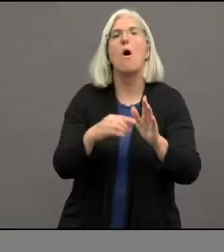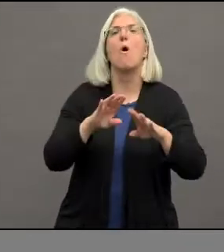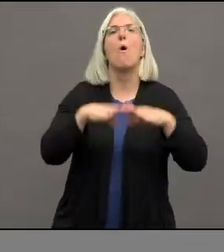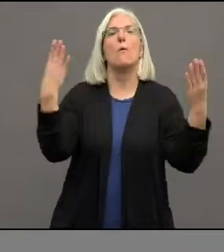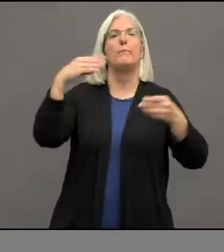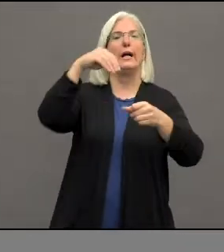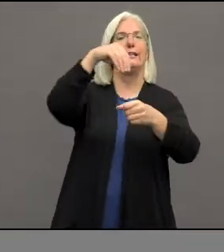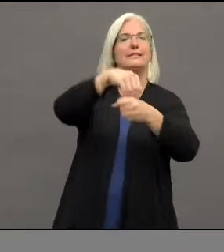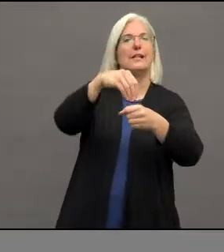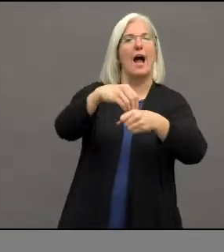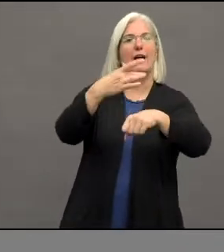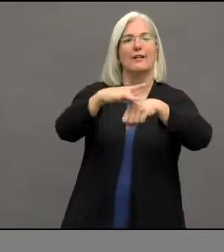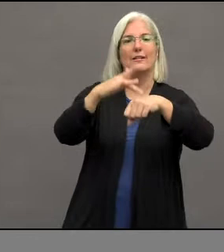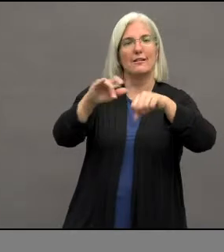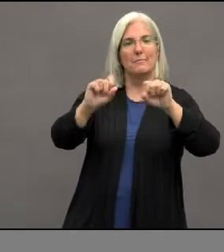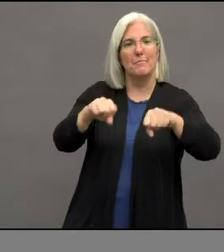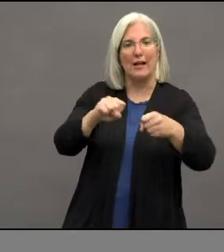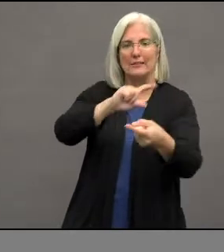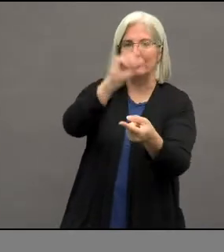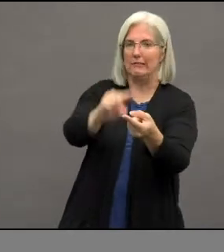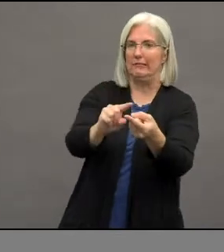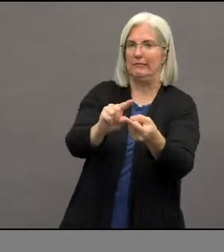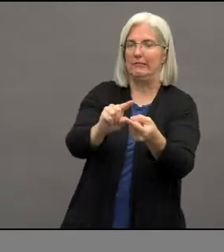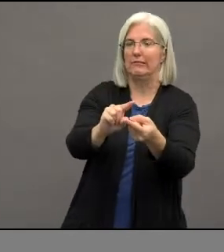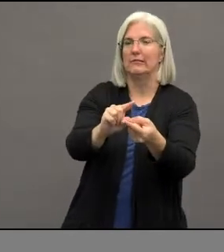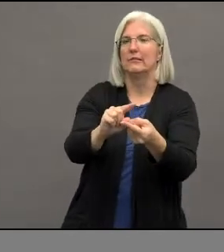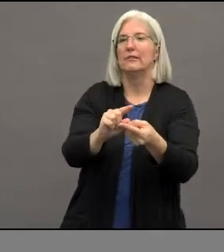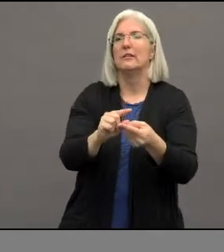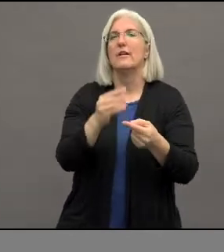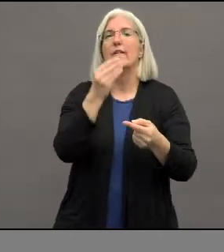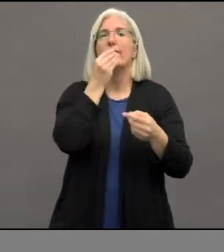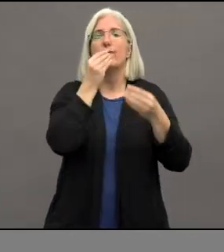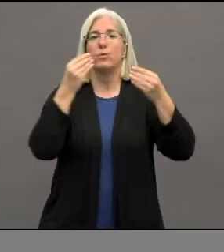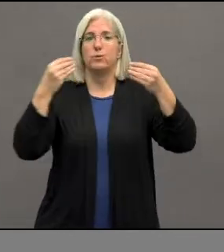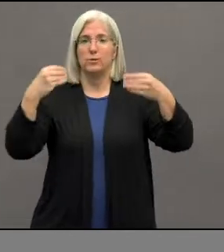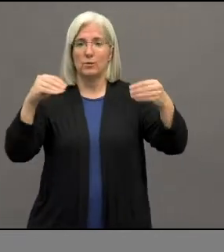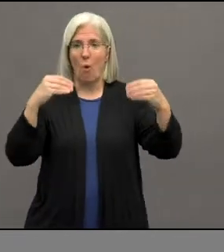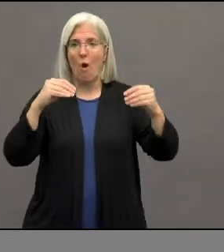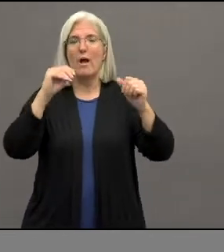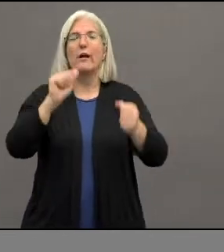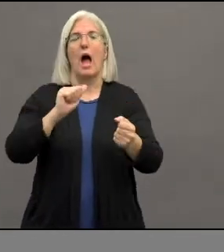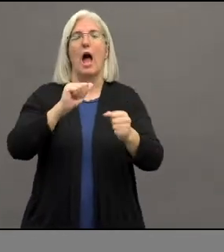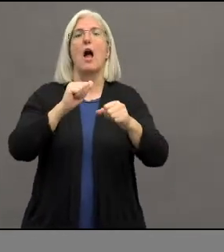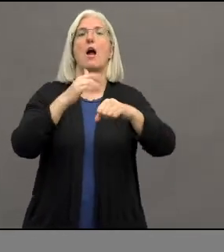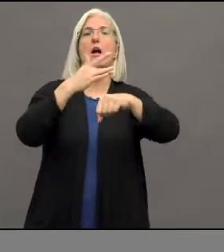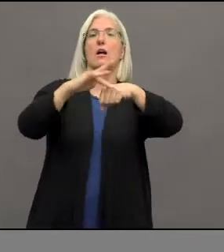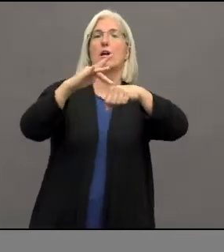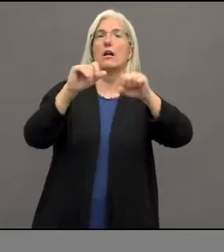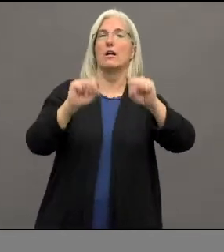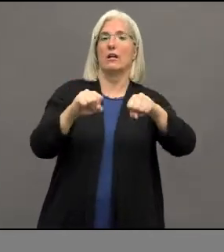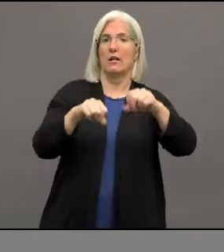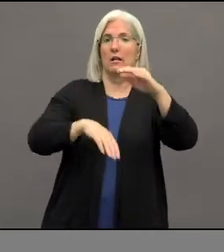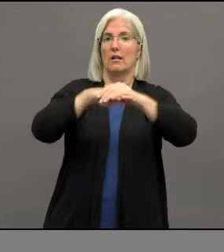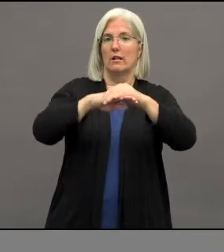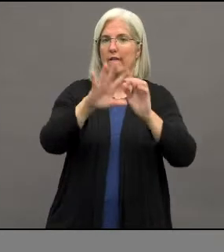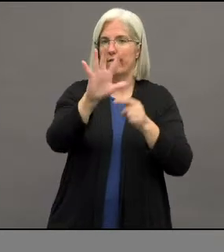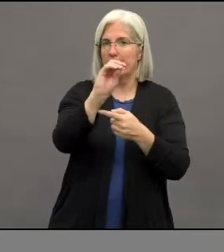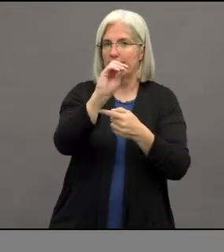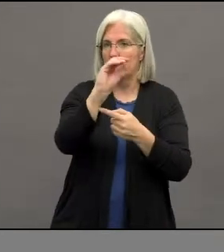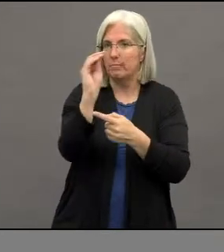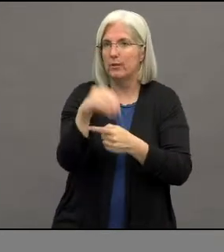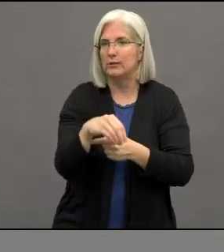see grocery stores, the max capacity for grocery stores is 50%. Retailers, the max capacity